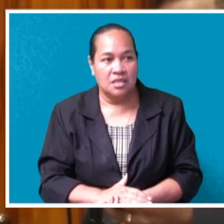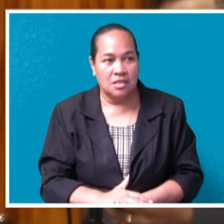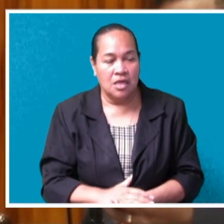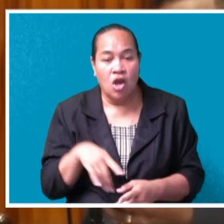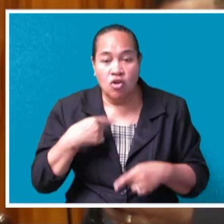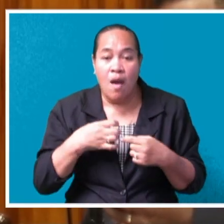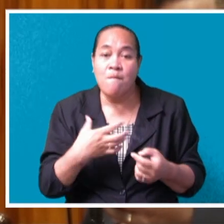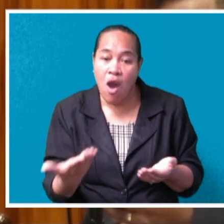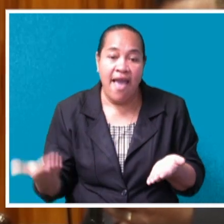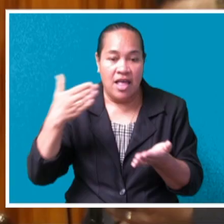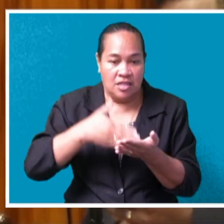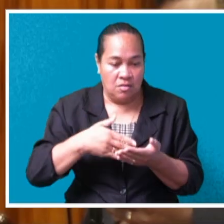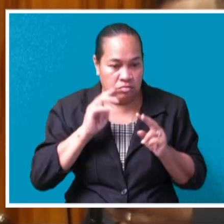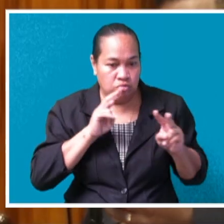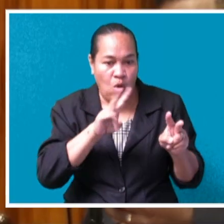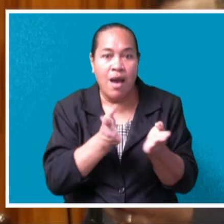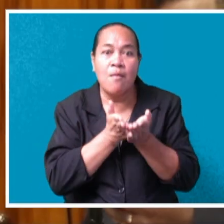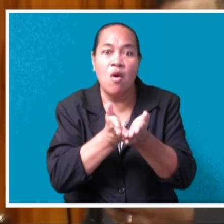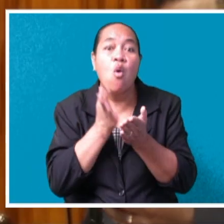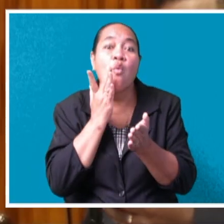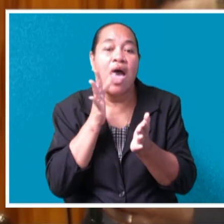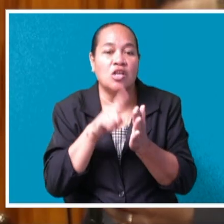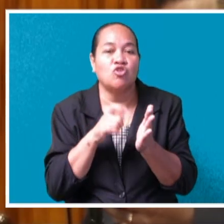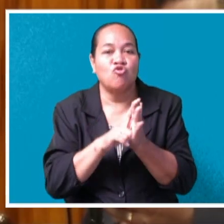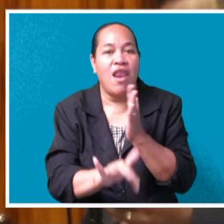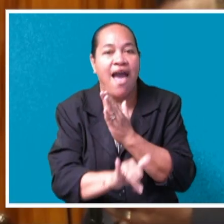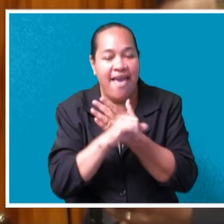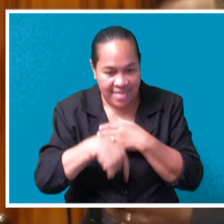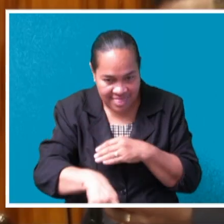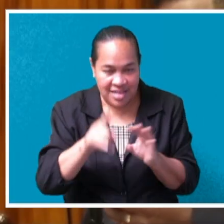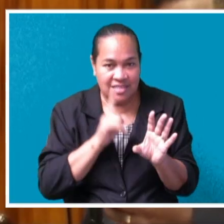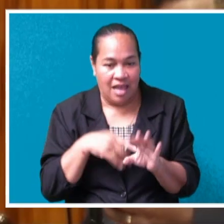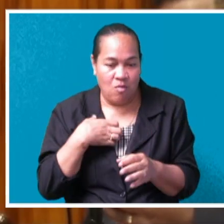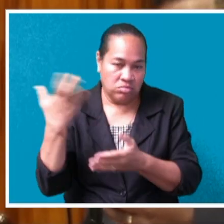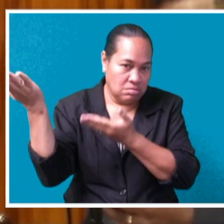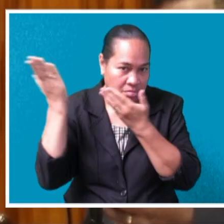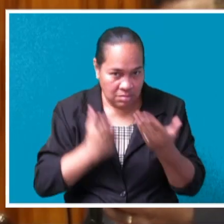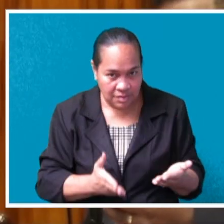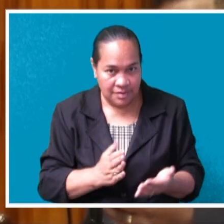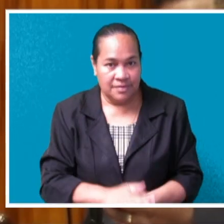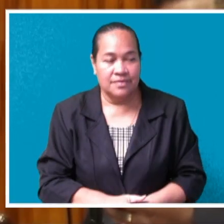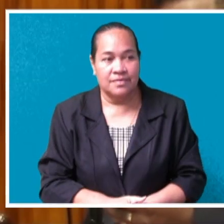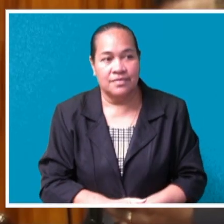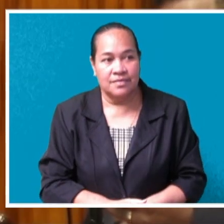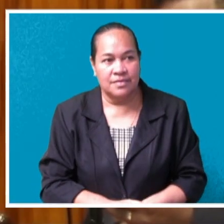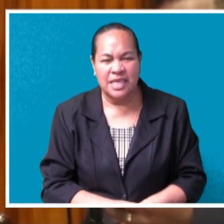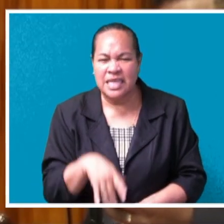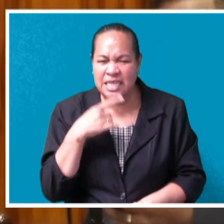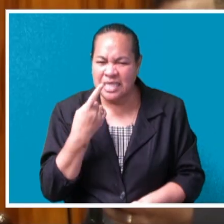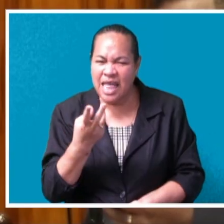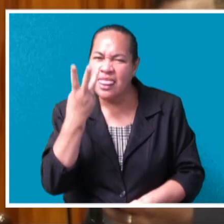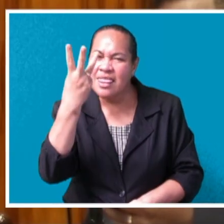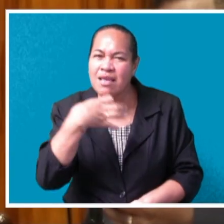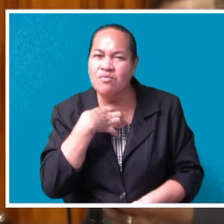additional patrol vessels in July this year to Fiji. In fact, Honourable Speaker, that will be 3 additional patrol boats